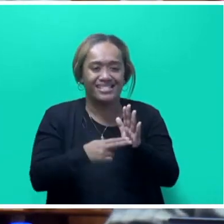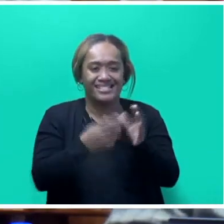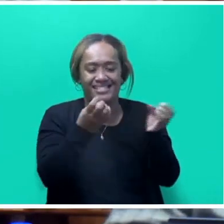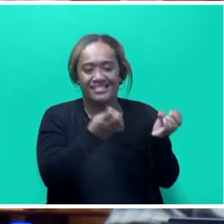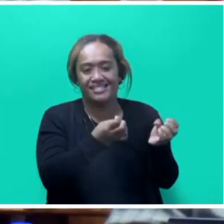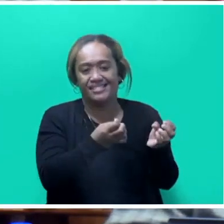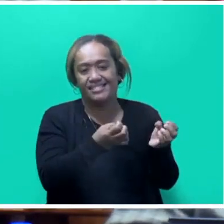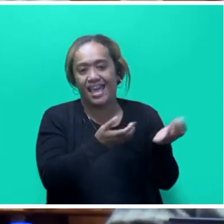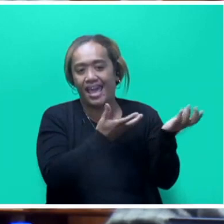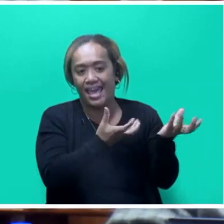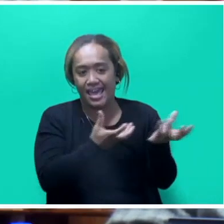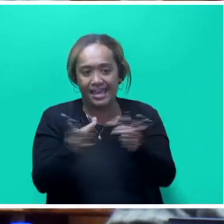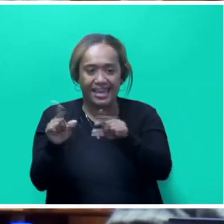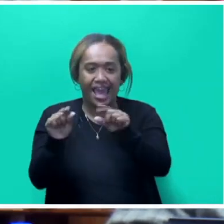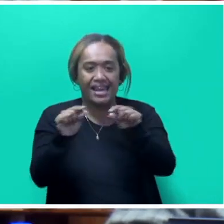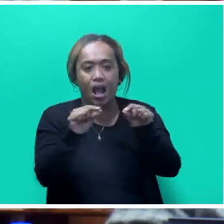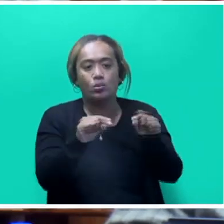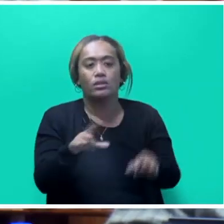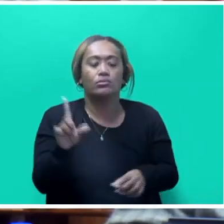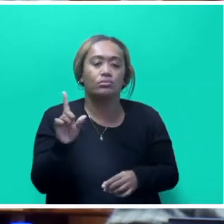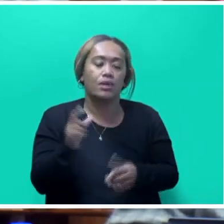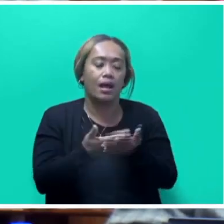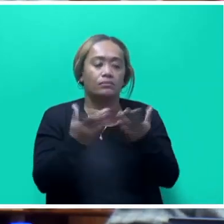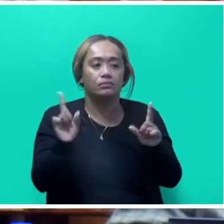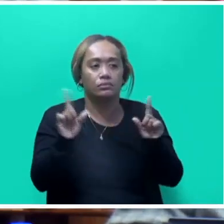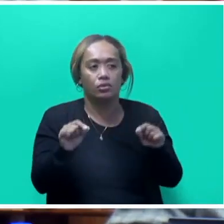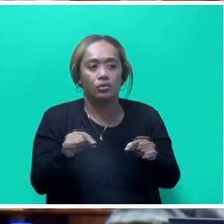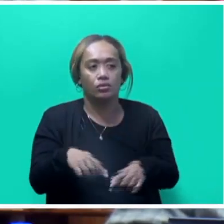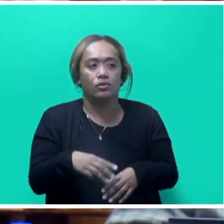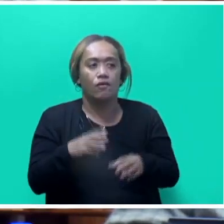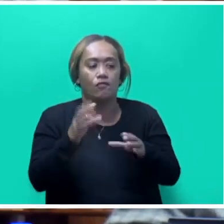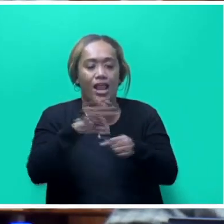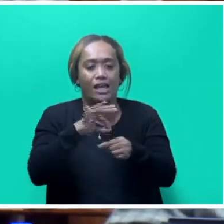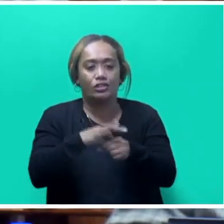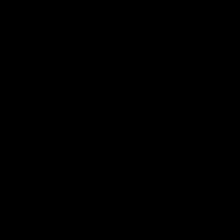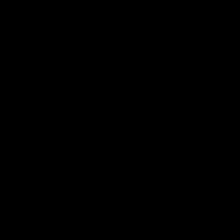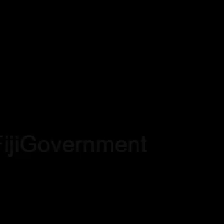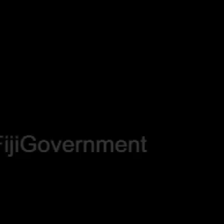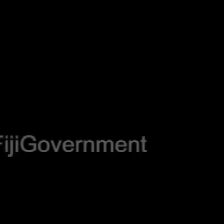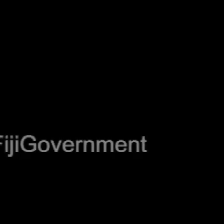system is identified for municipal council elections. Thank you, Mr. Speaker, sir.